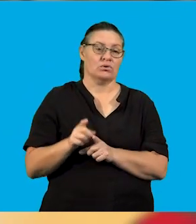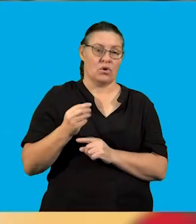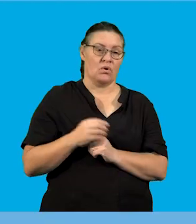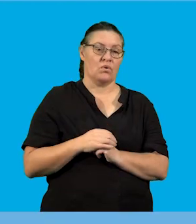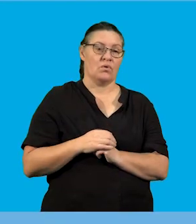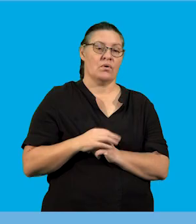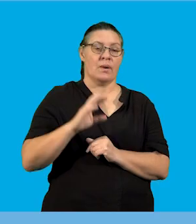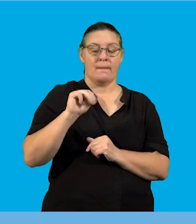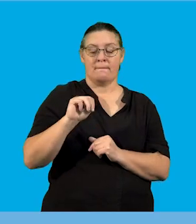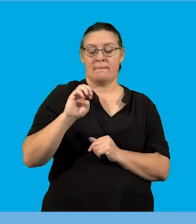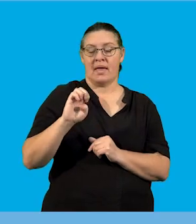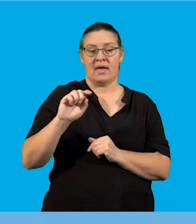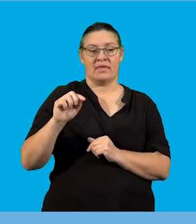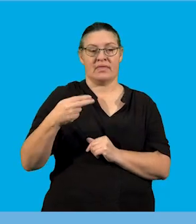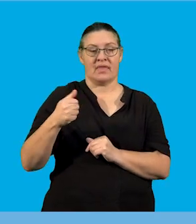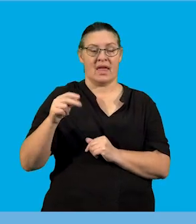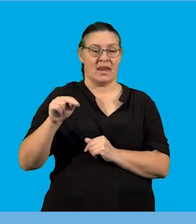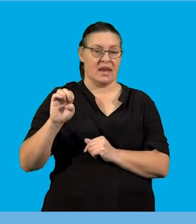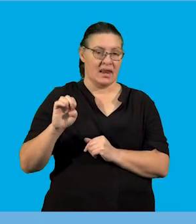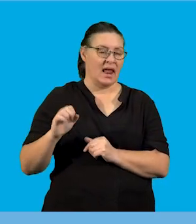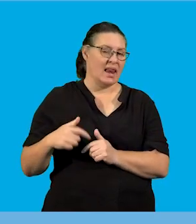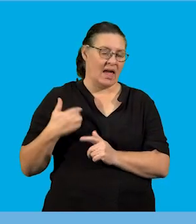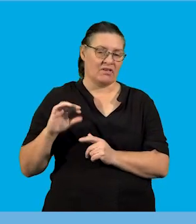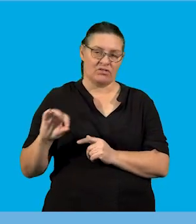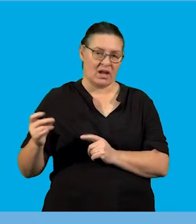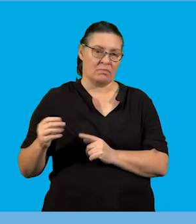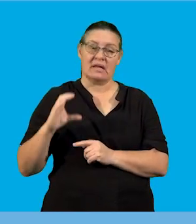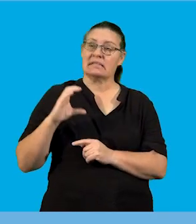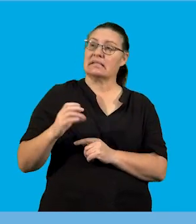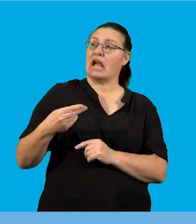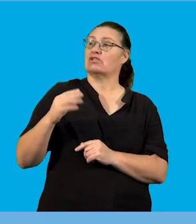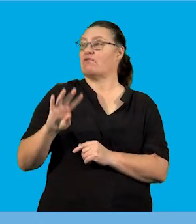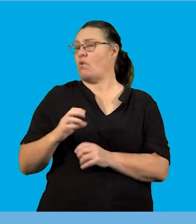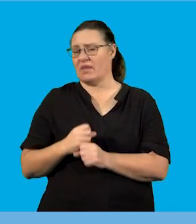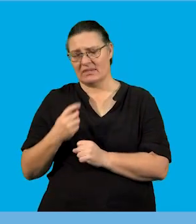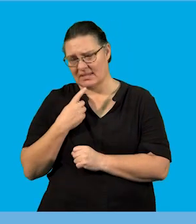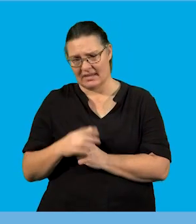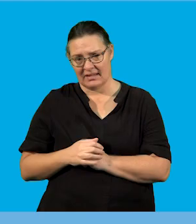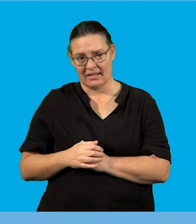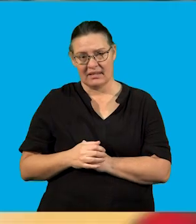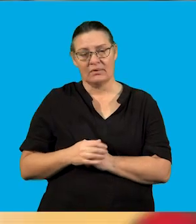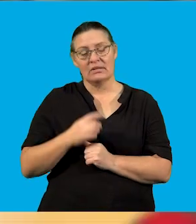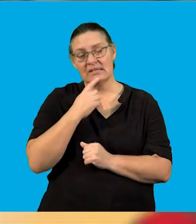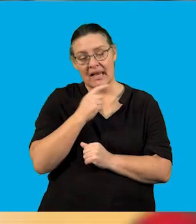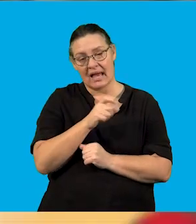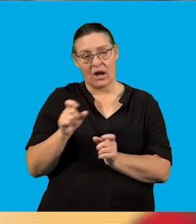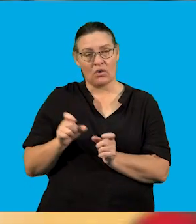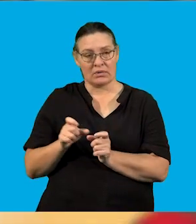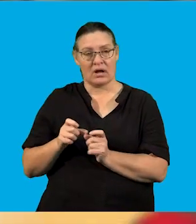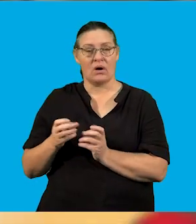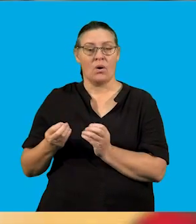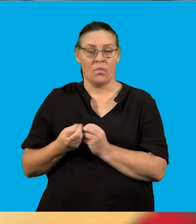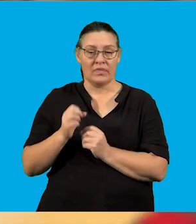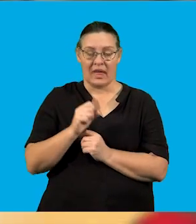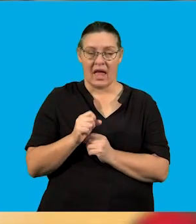then you also know that we also have methane in our everyday lives, but then we never refer to them as CH4 or methane. We refer to such